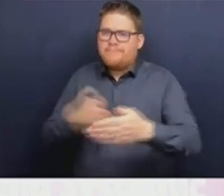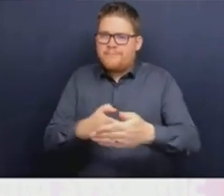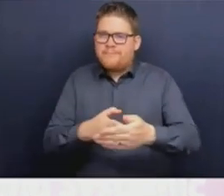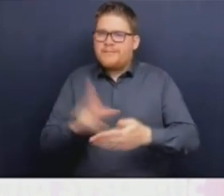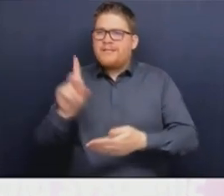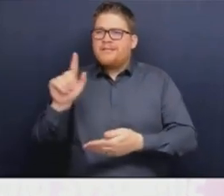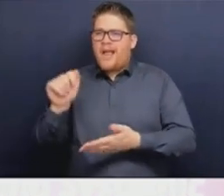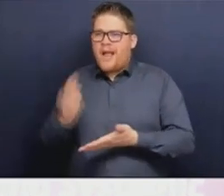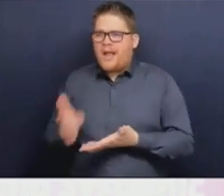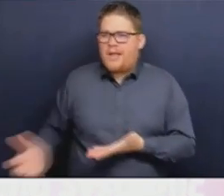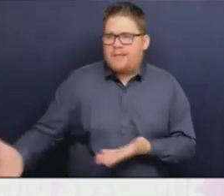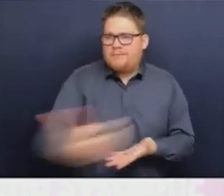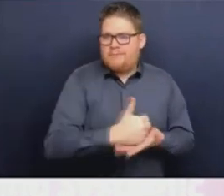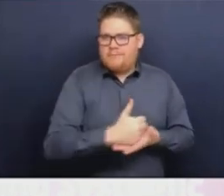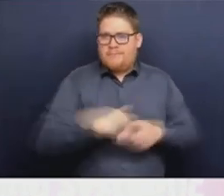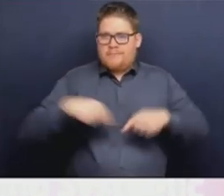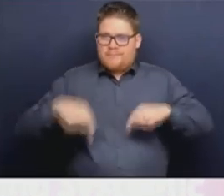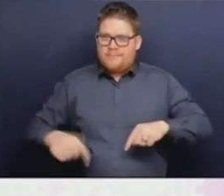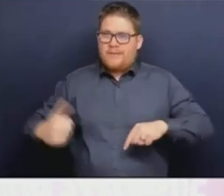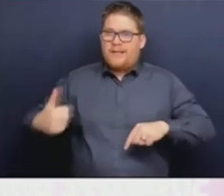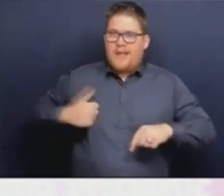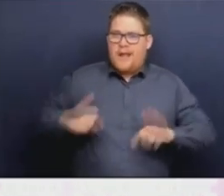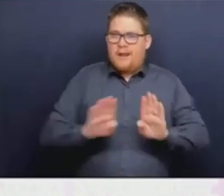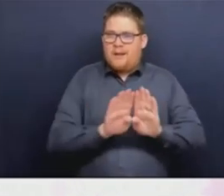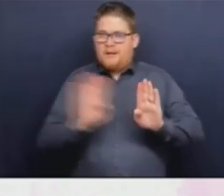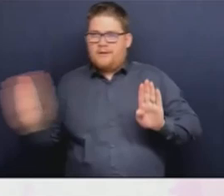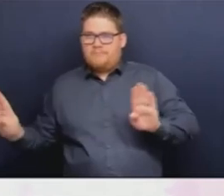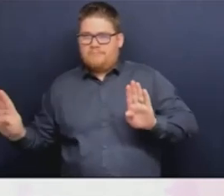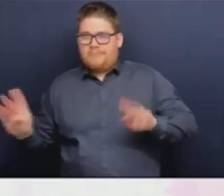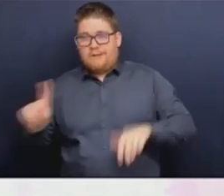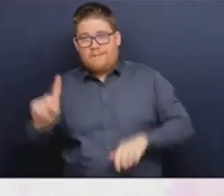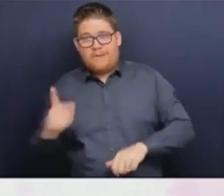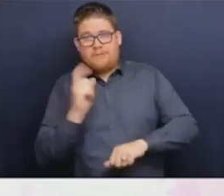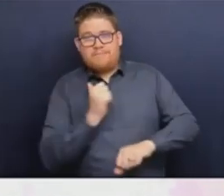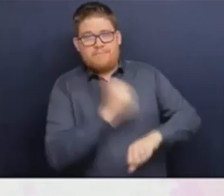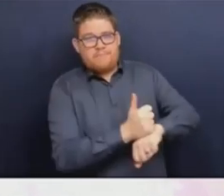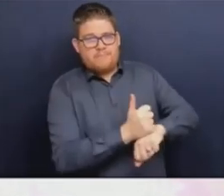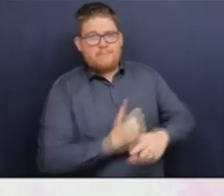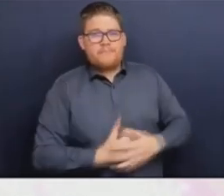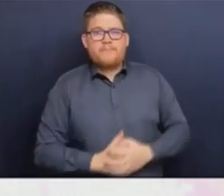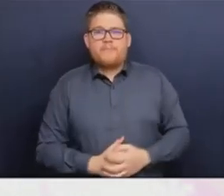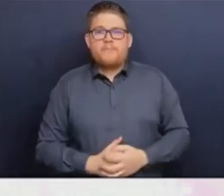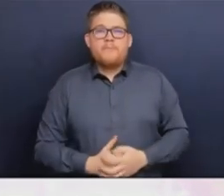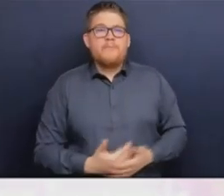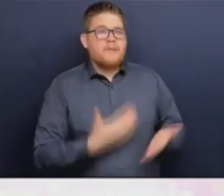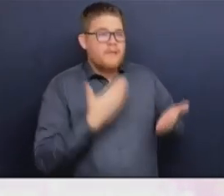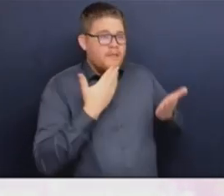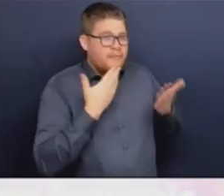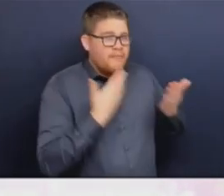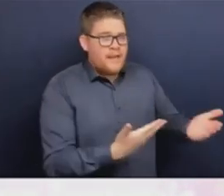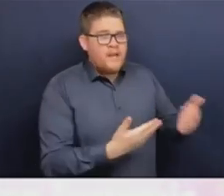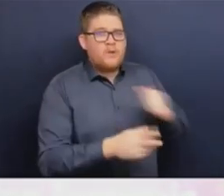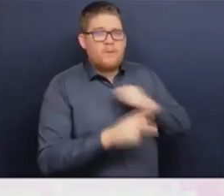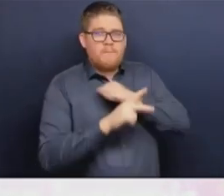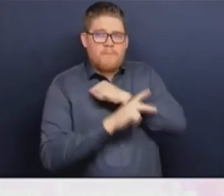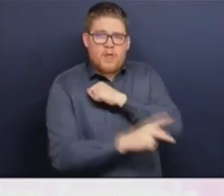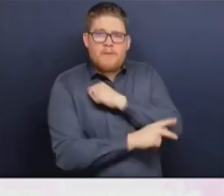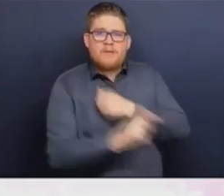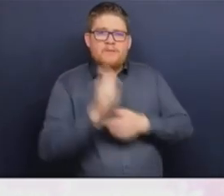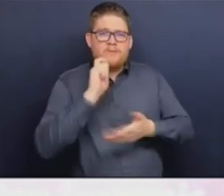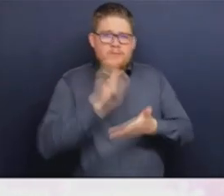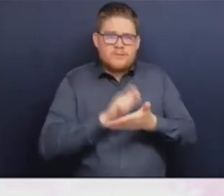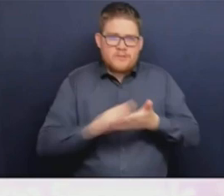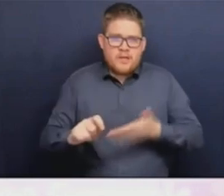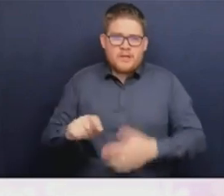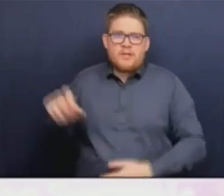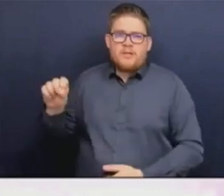of you, particularly Parliamentary Secretary Singh, for all of the work that went into preparing to bring forward this legislation. And it is